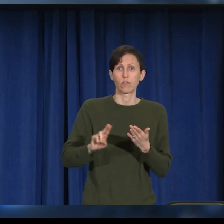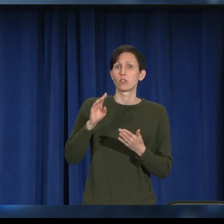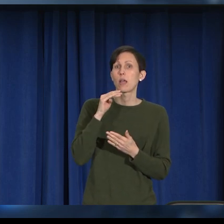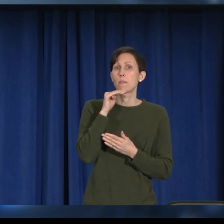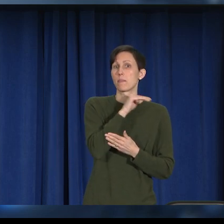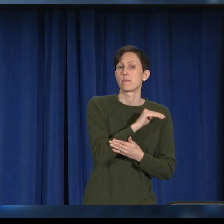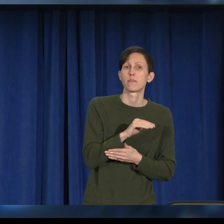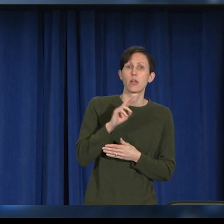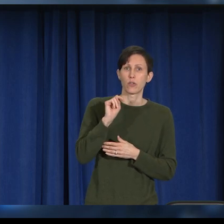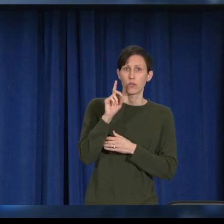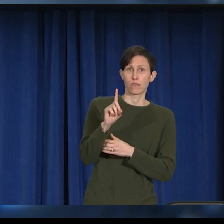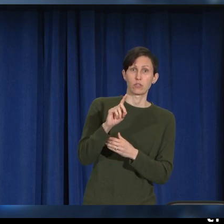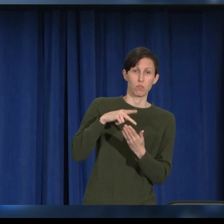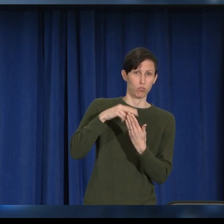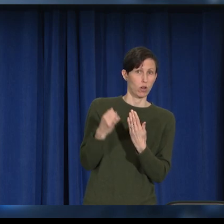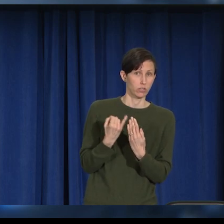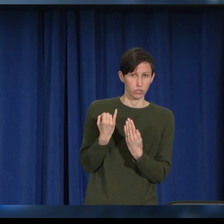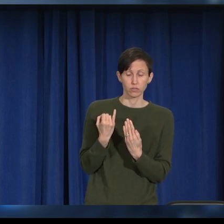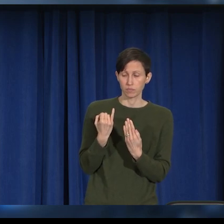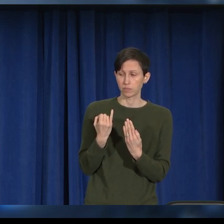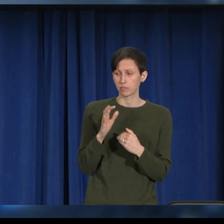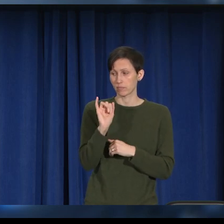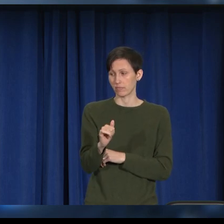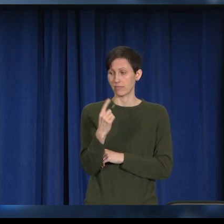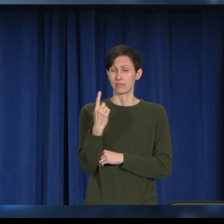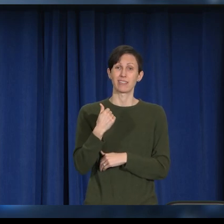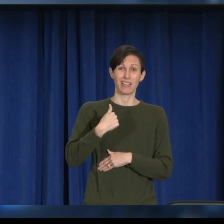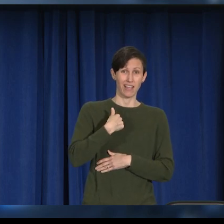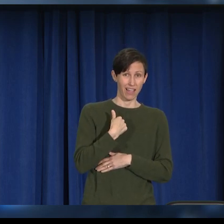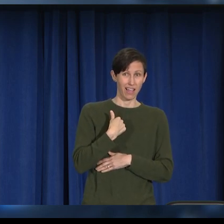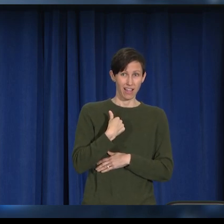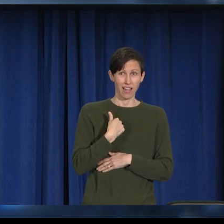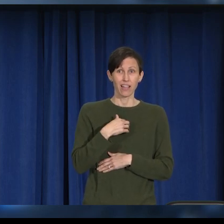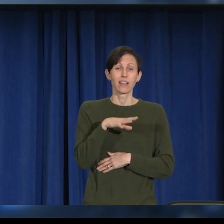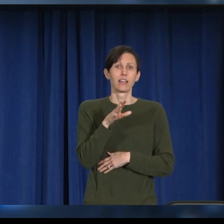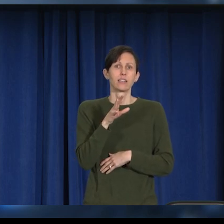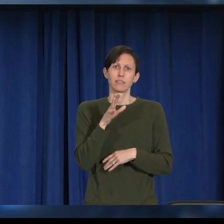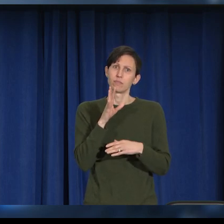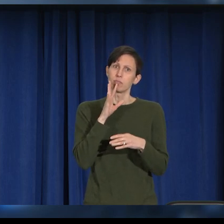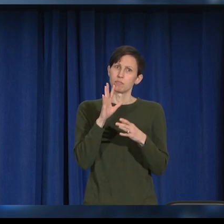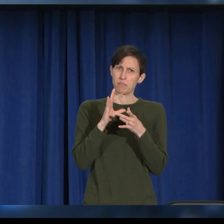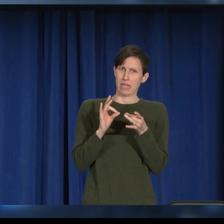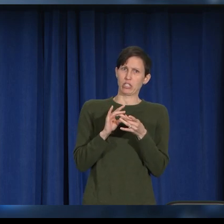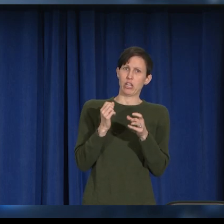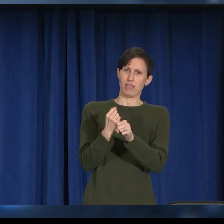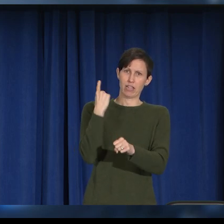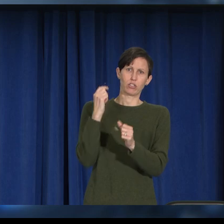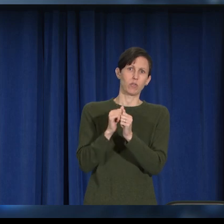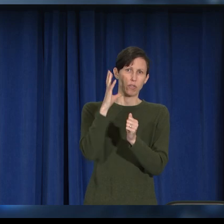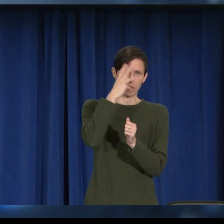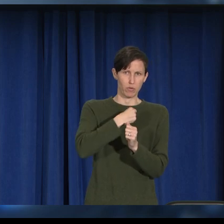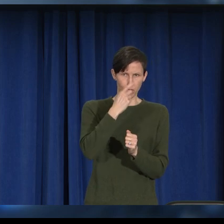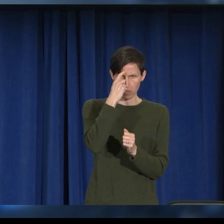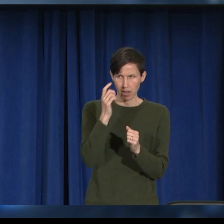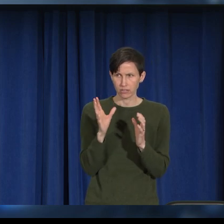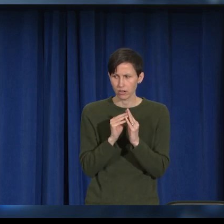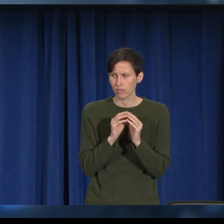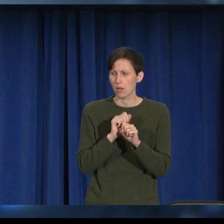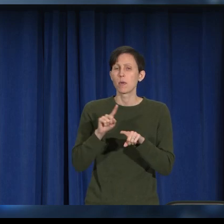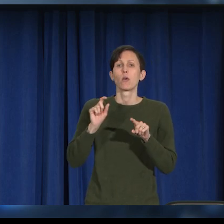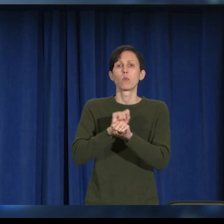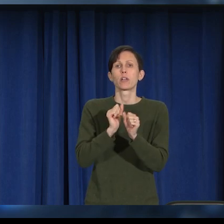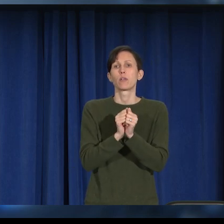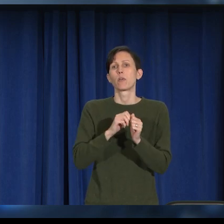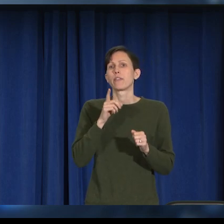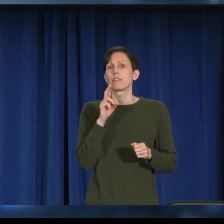Melbourne's neurodiversity project. And this is something that I spoke about last year at Beautiful Minds, but working with Dr. Jess Reardon,